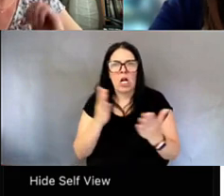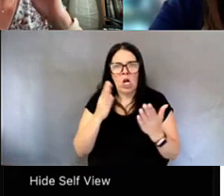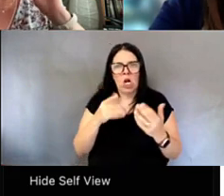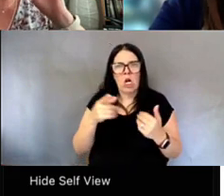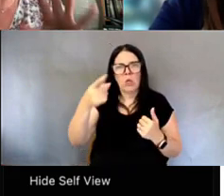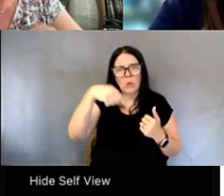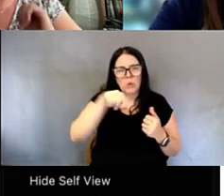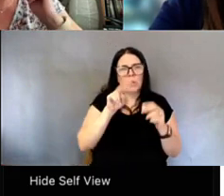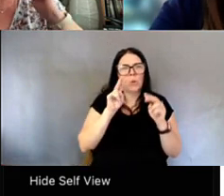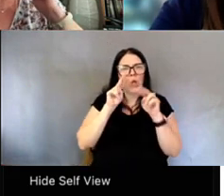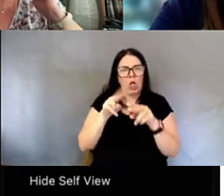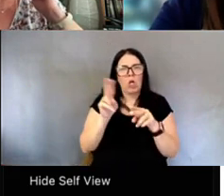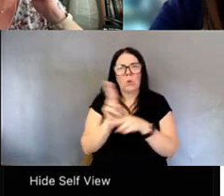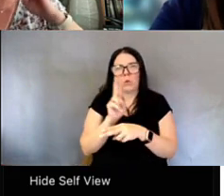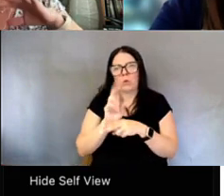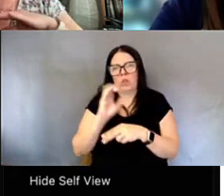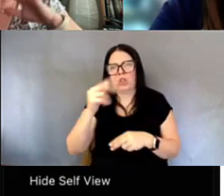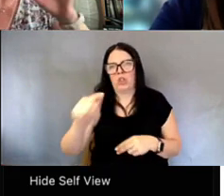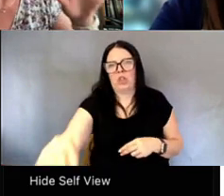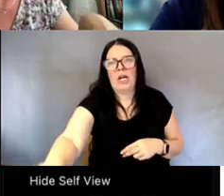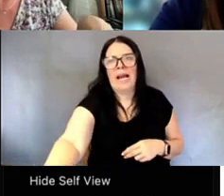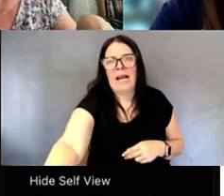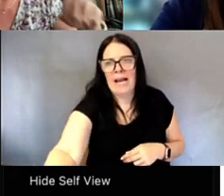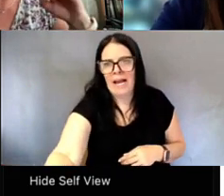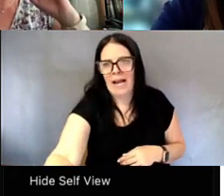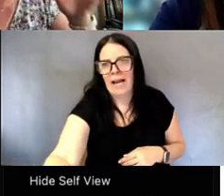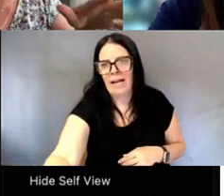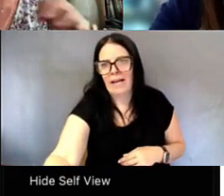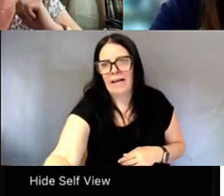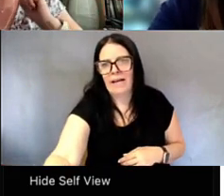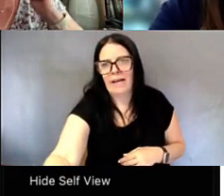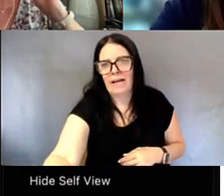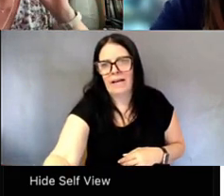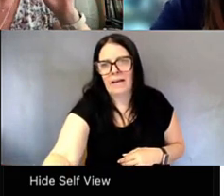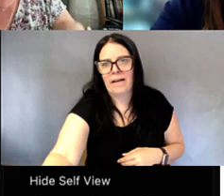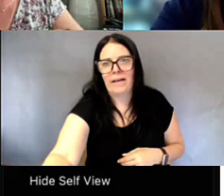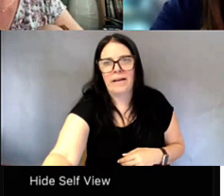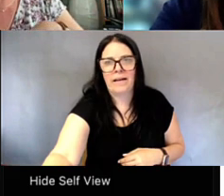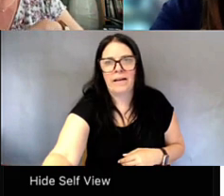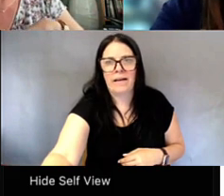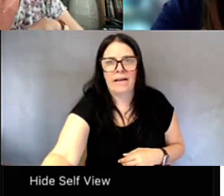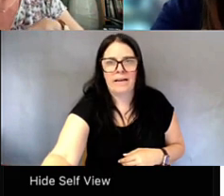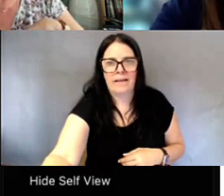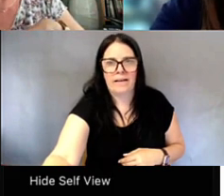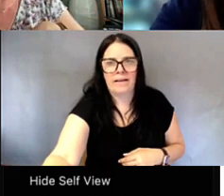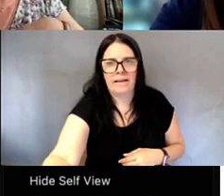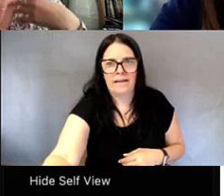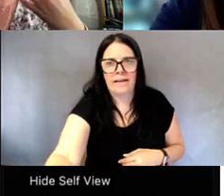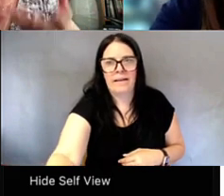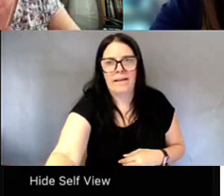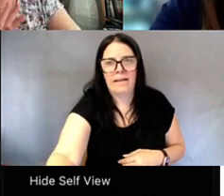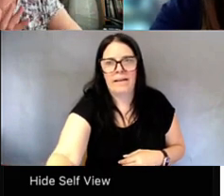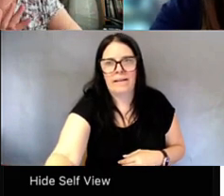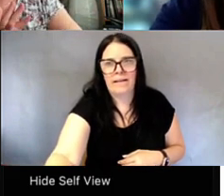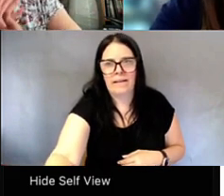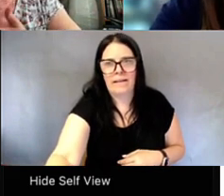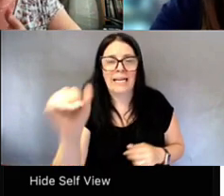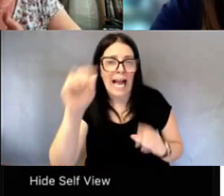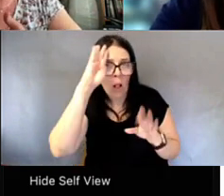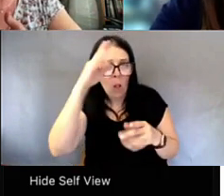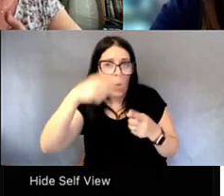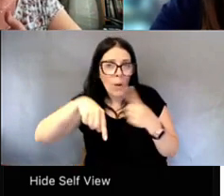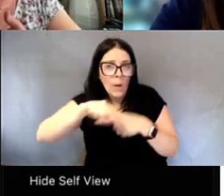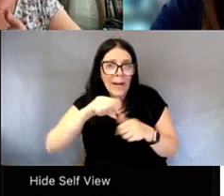you to use chat to say hello to us, say hello to others, put your feedback and ideas. And as you can see, I